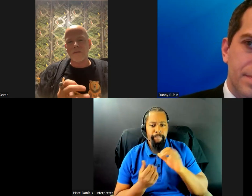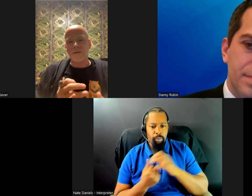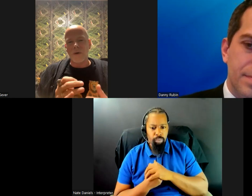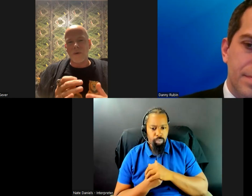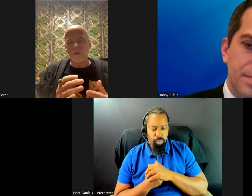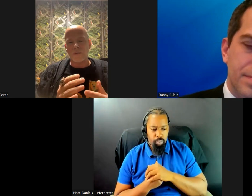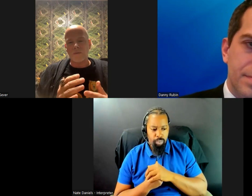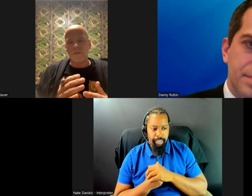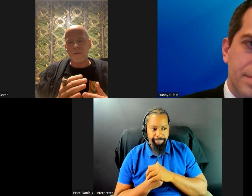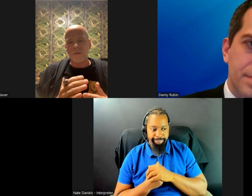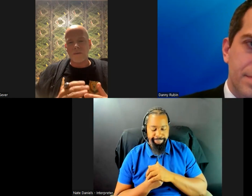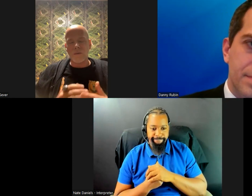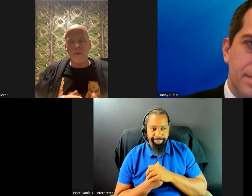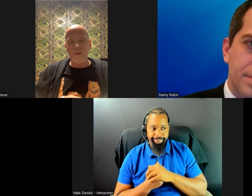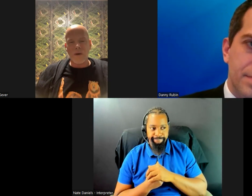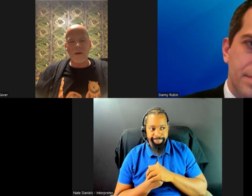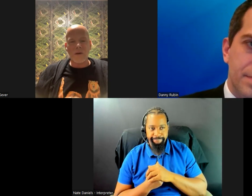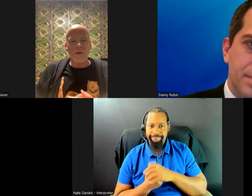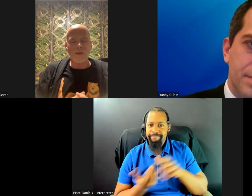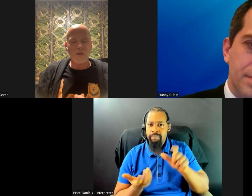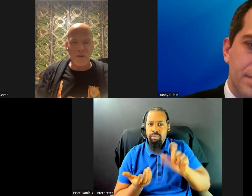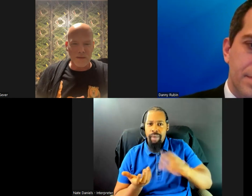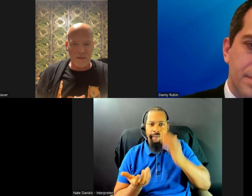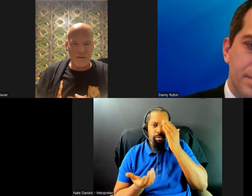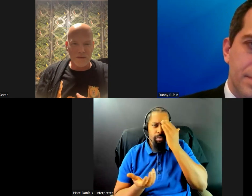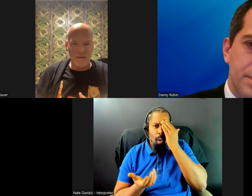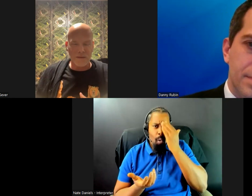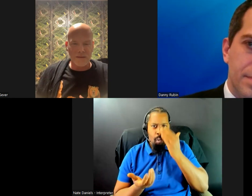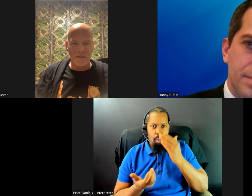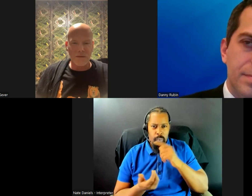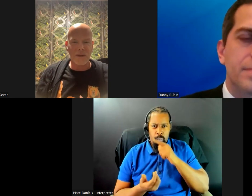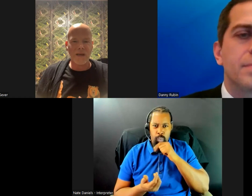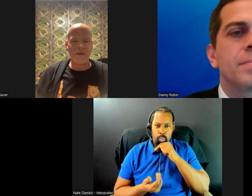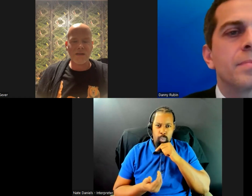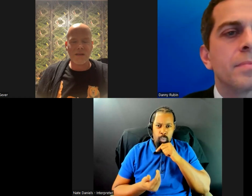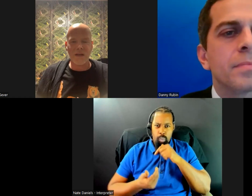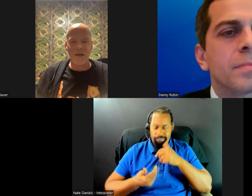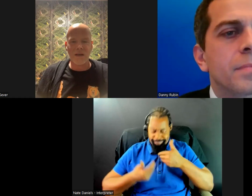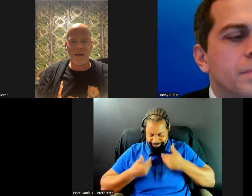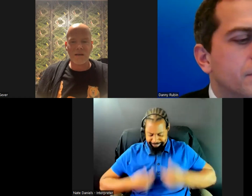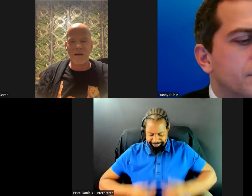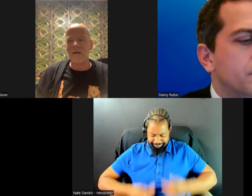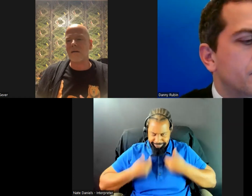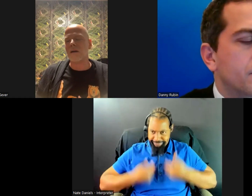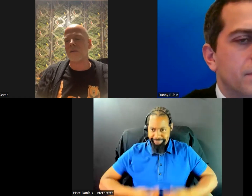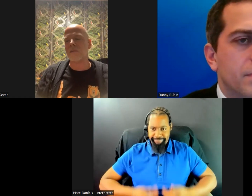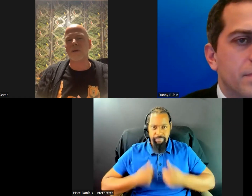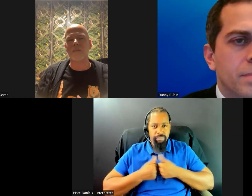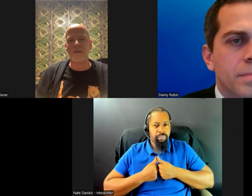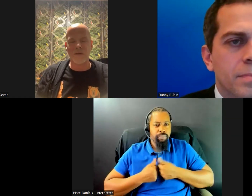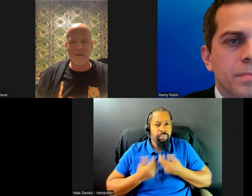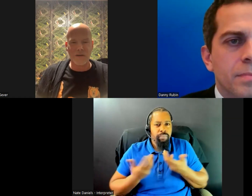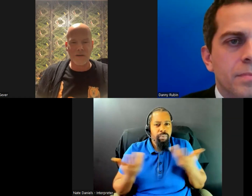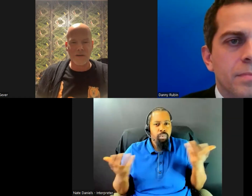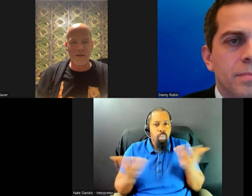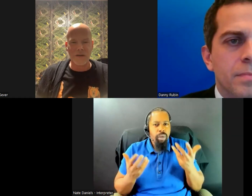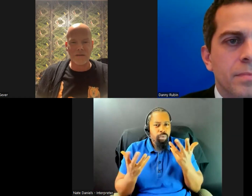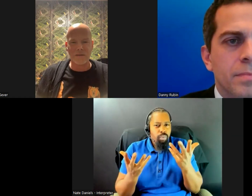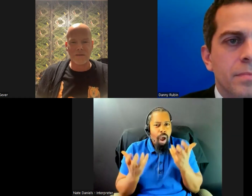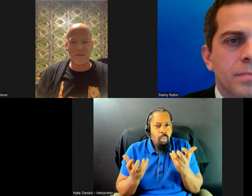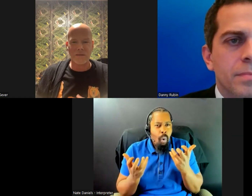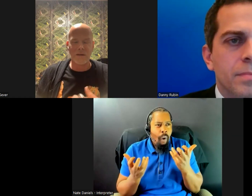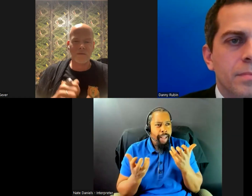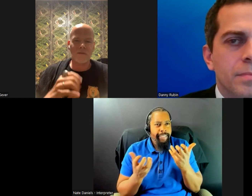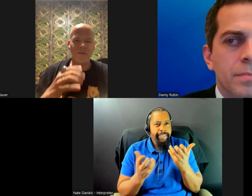you have to know who you are and what you want. You can't just say, oh, I want to be a fashion